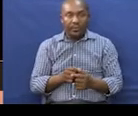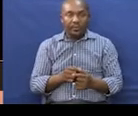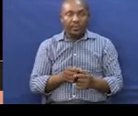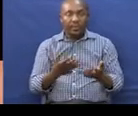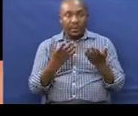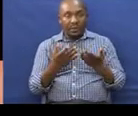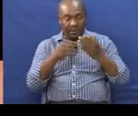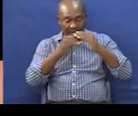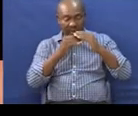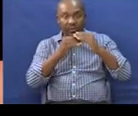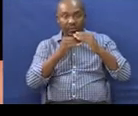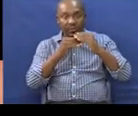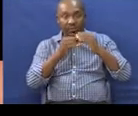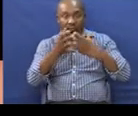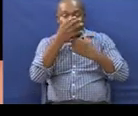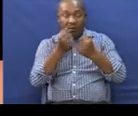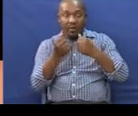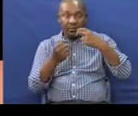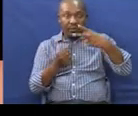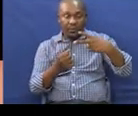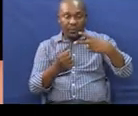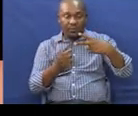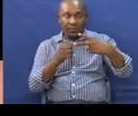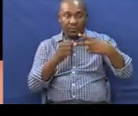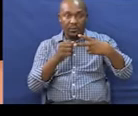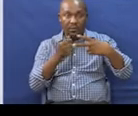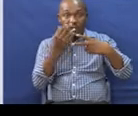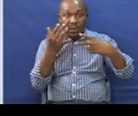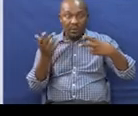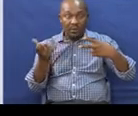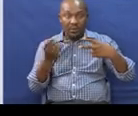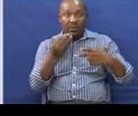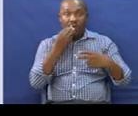are two types of food test. We have guided